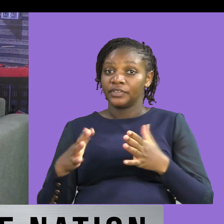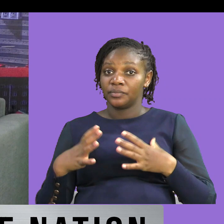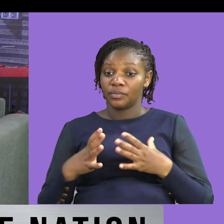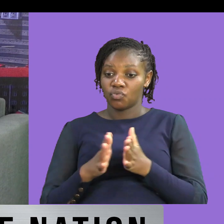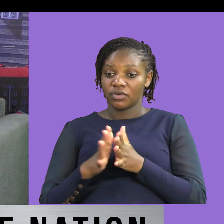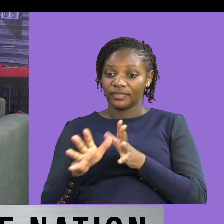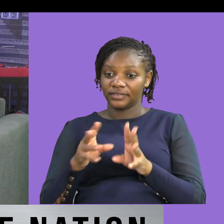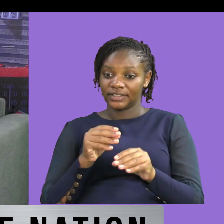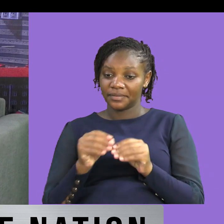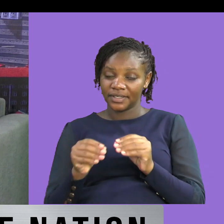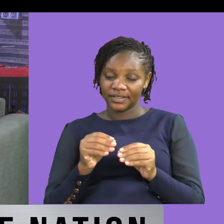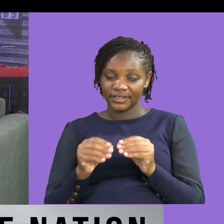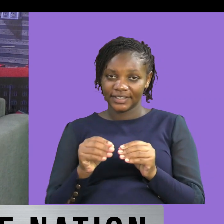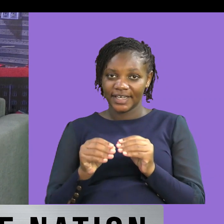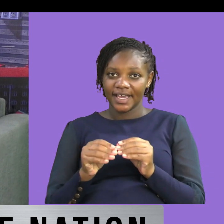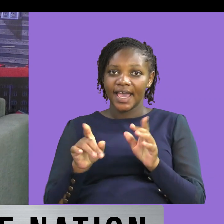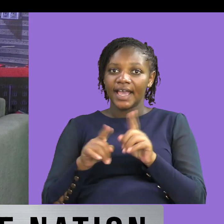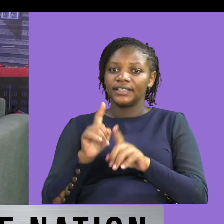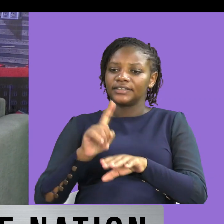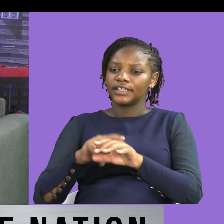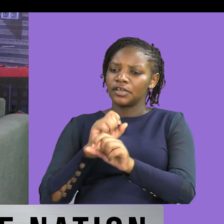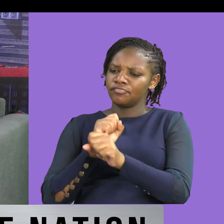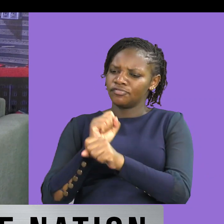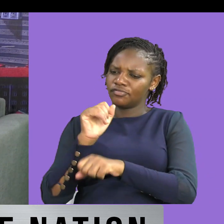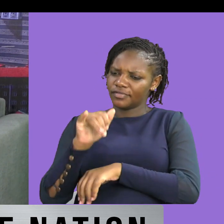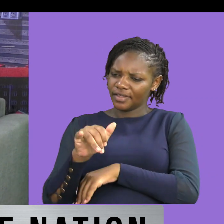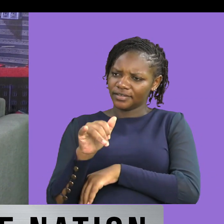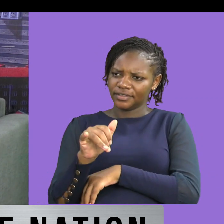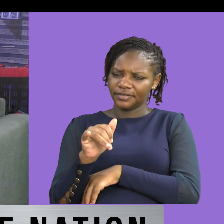persons with disability. Yes, and as you are doing that,